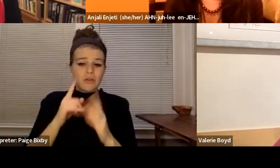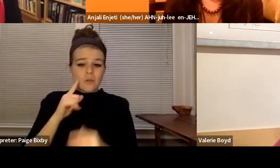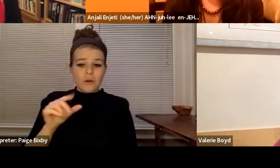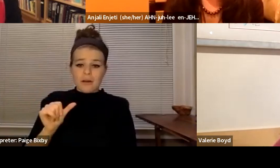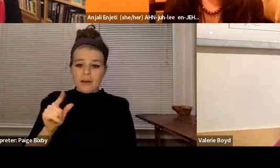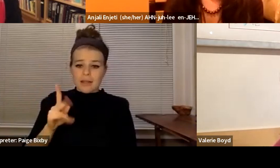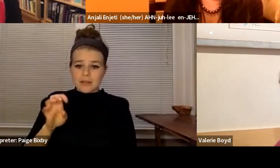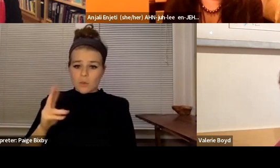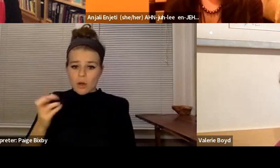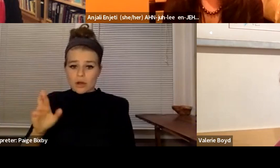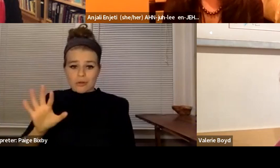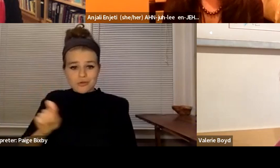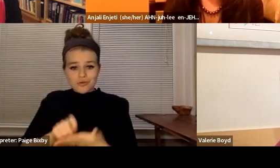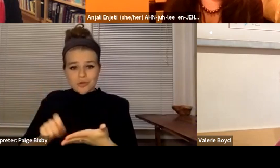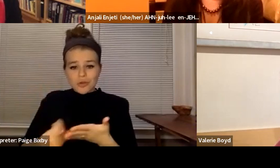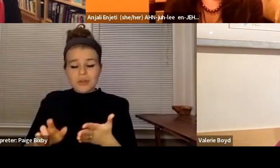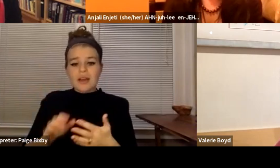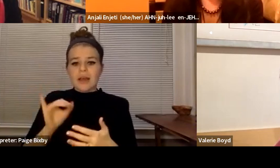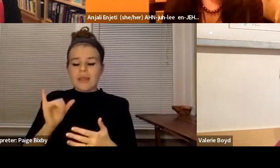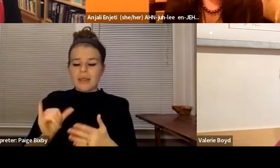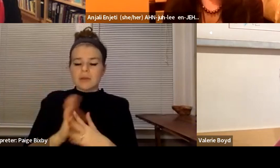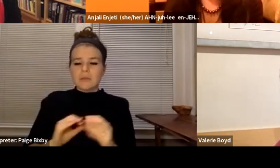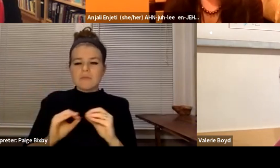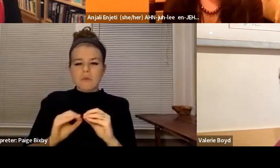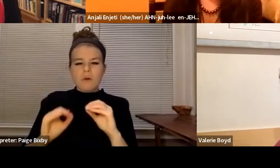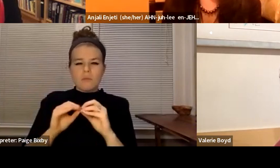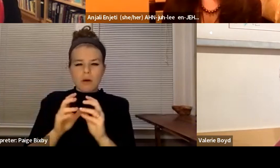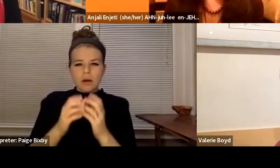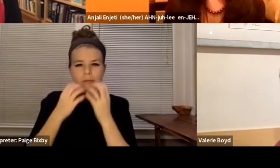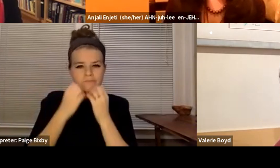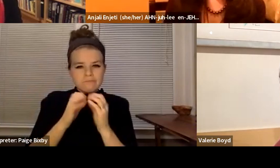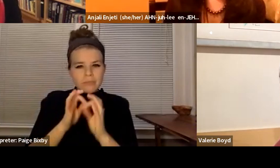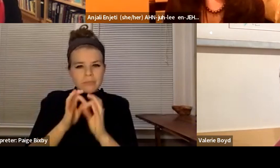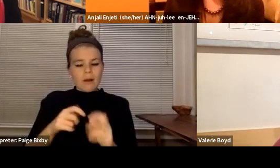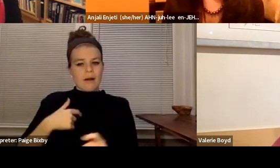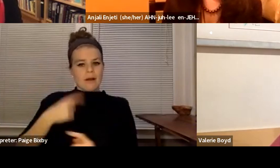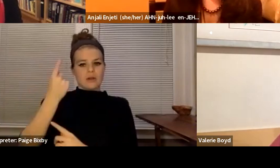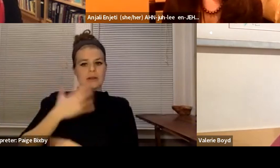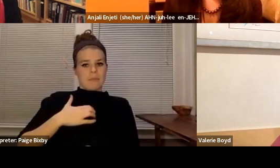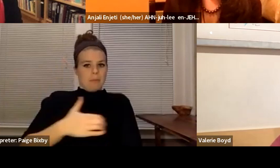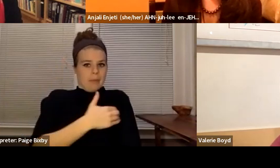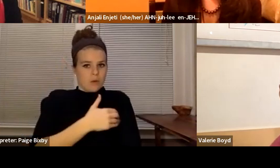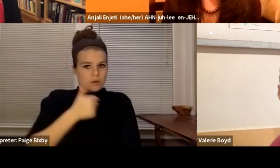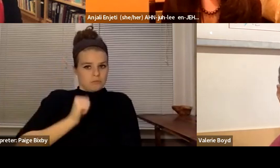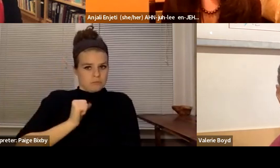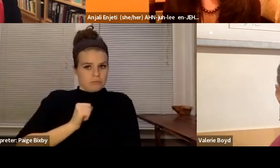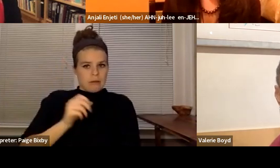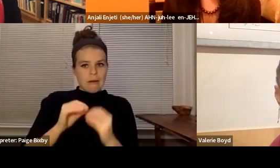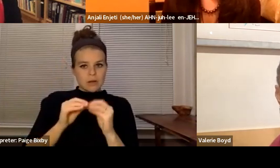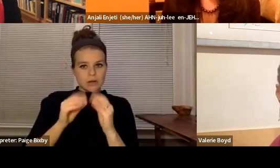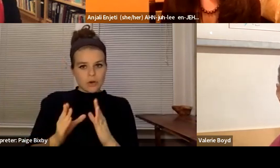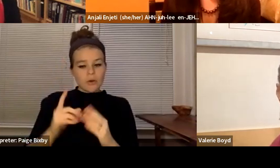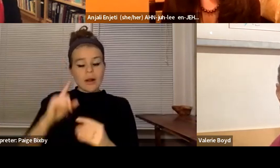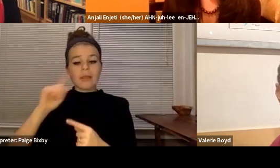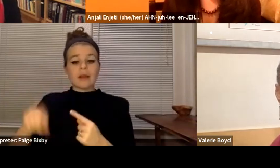is becoming increasingly important to me because I understand the power that I have as an editor. And when I think about someone as like